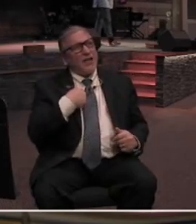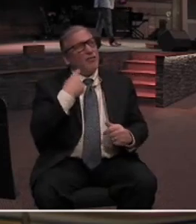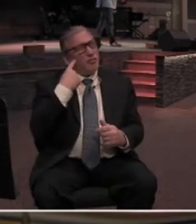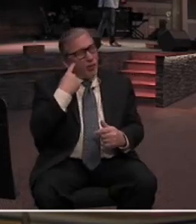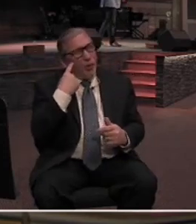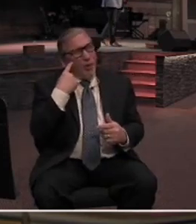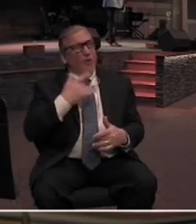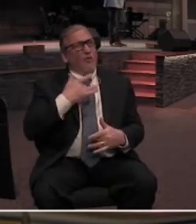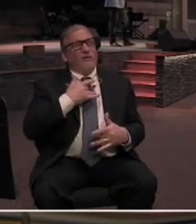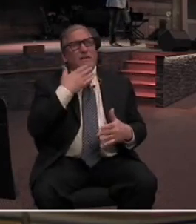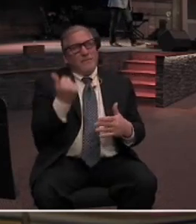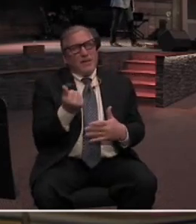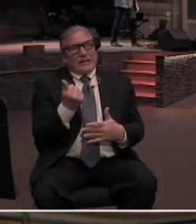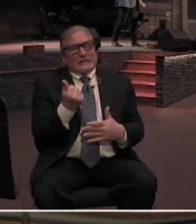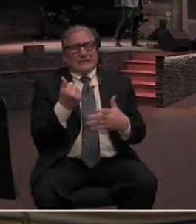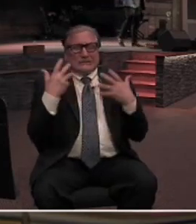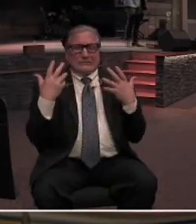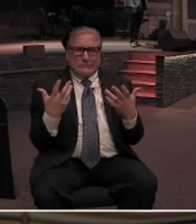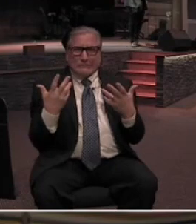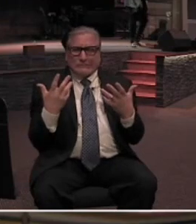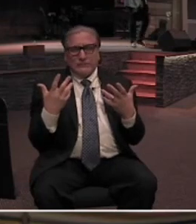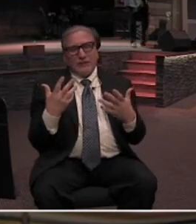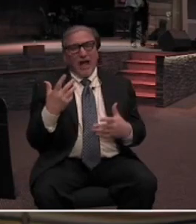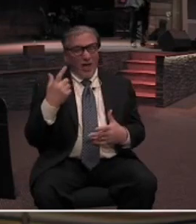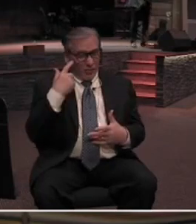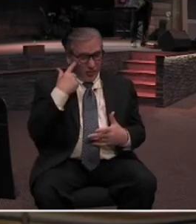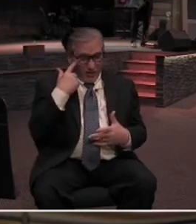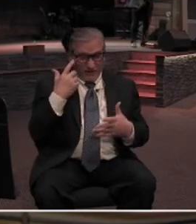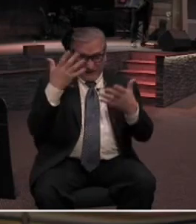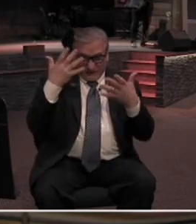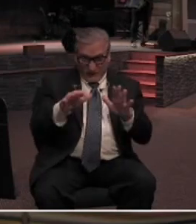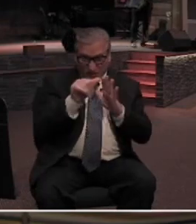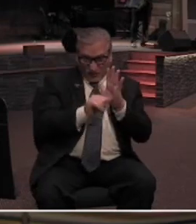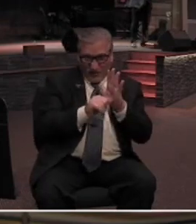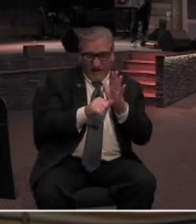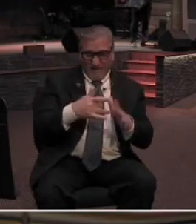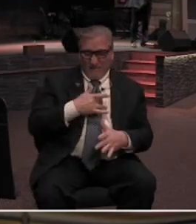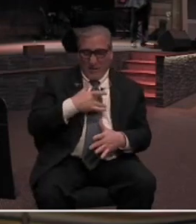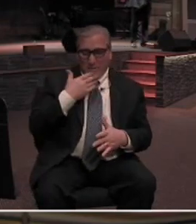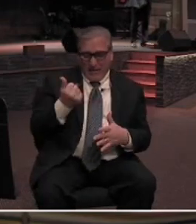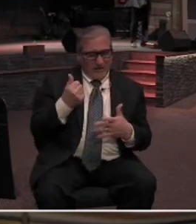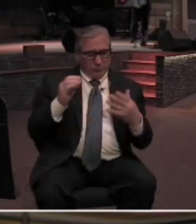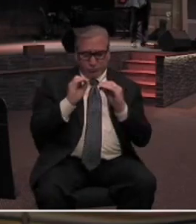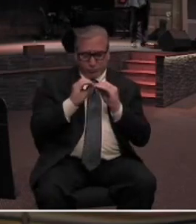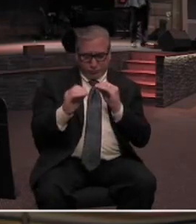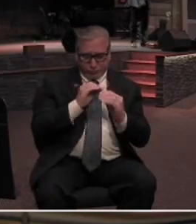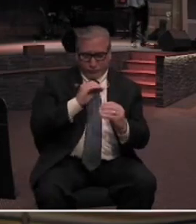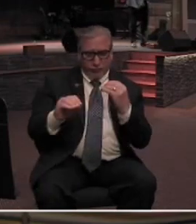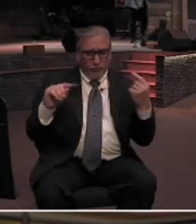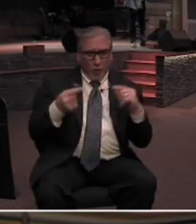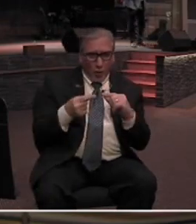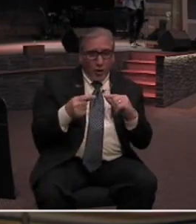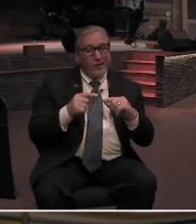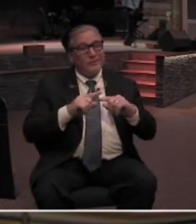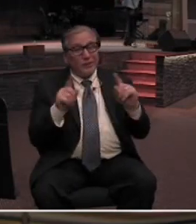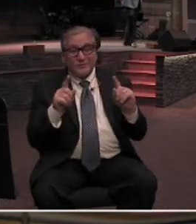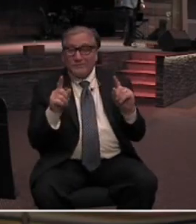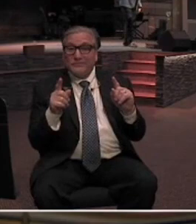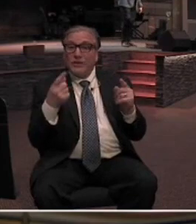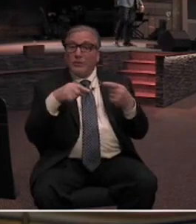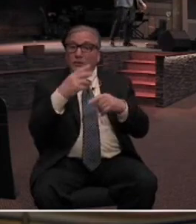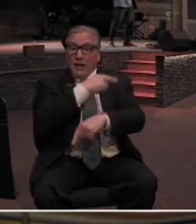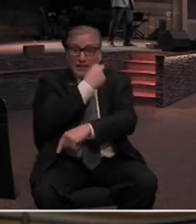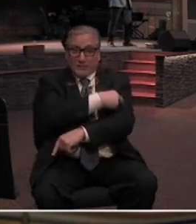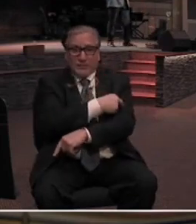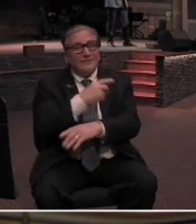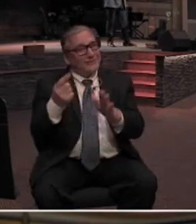feel better. I thought it was not supposed to hurt any longer. While you're in the hospital, sometimes